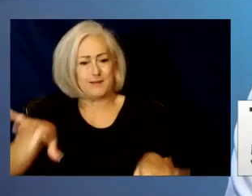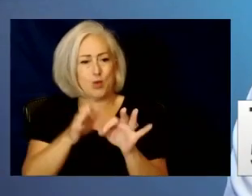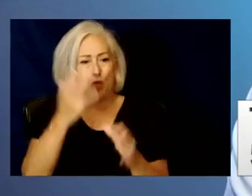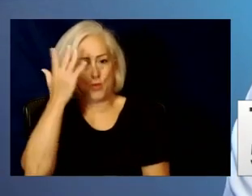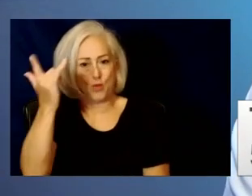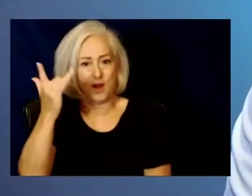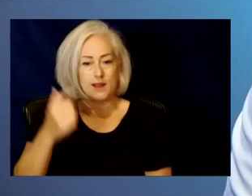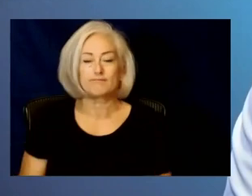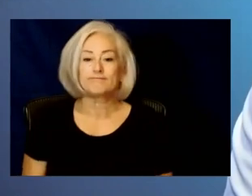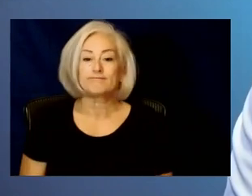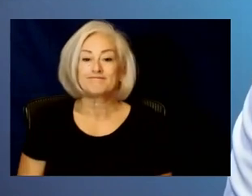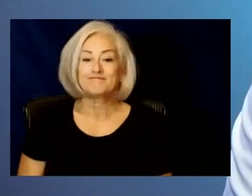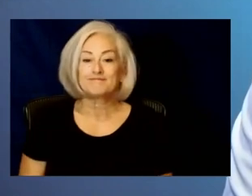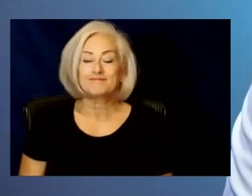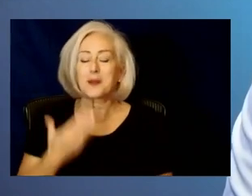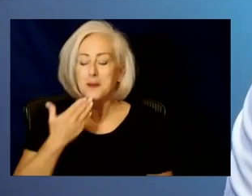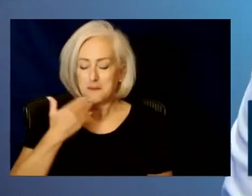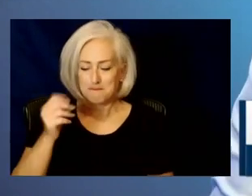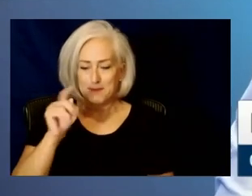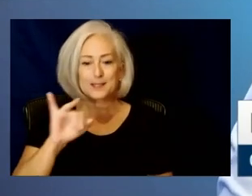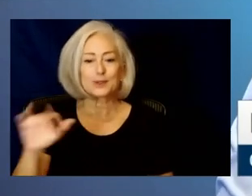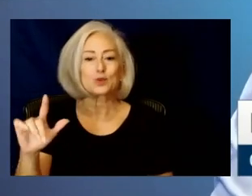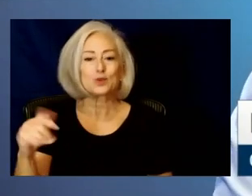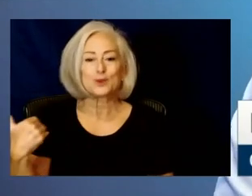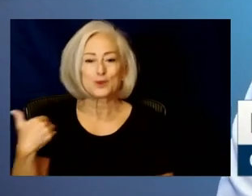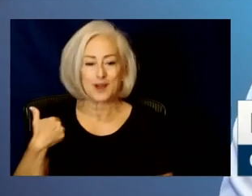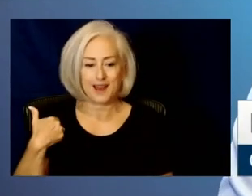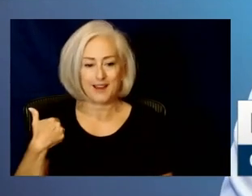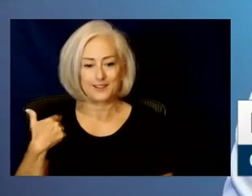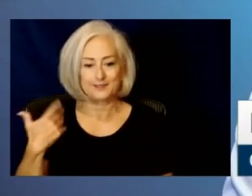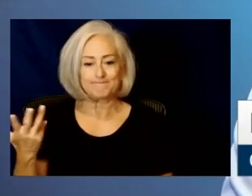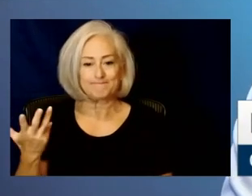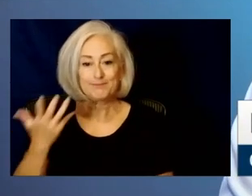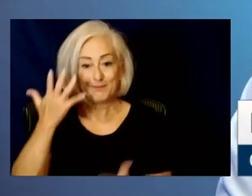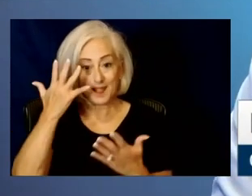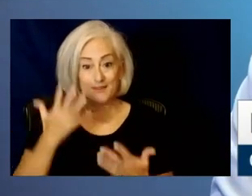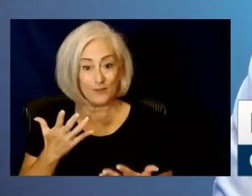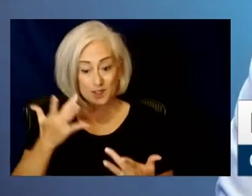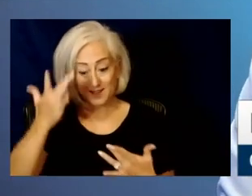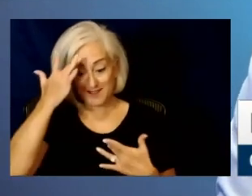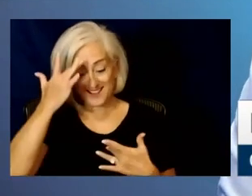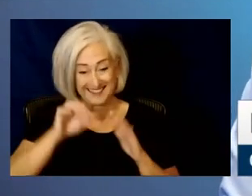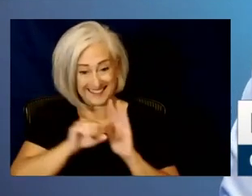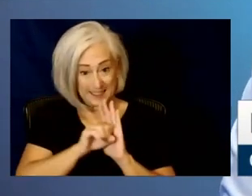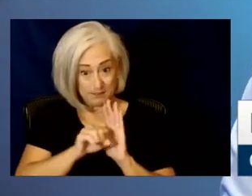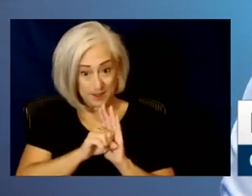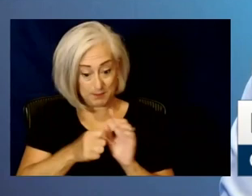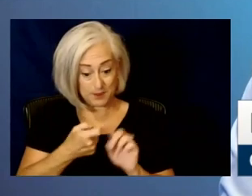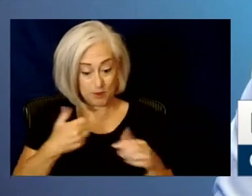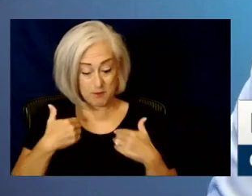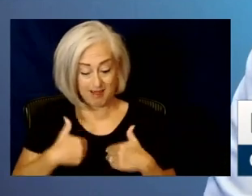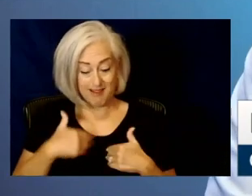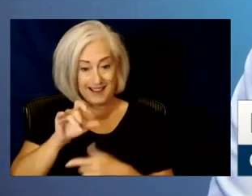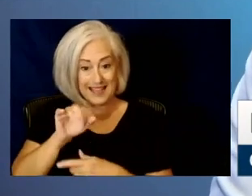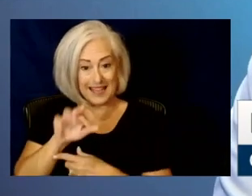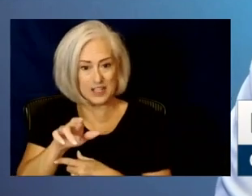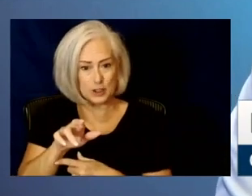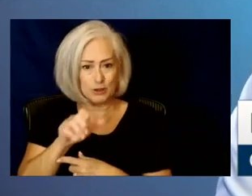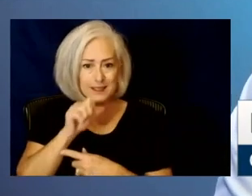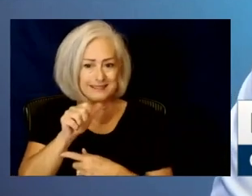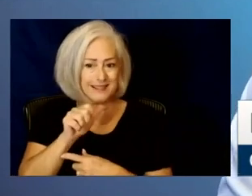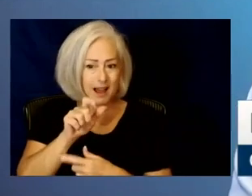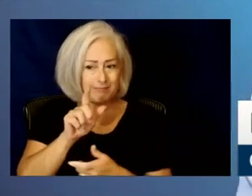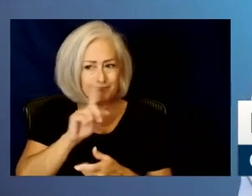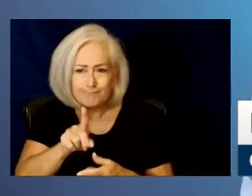we have. Unfortunately, as we're going to talk about the symptoms of lung cancer, they're really not very specific. And so